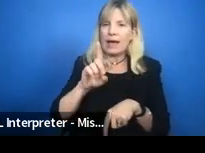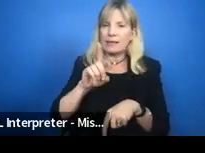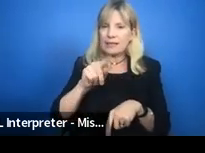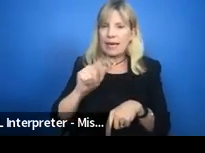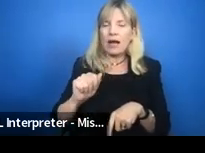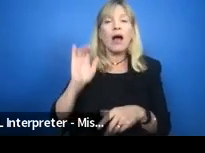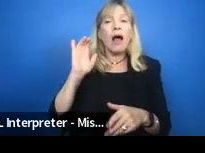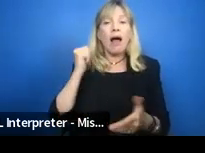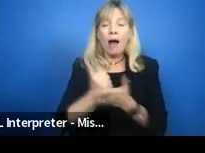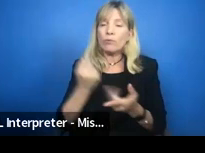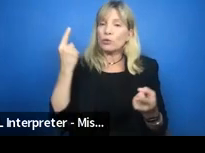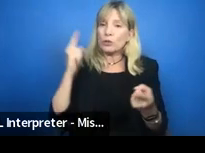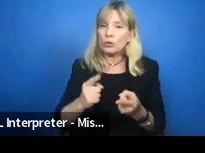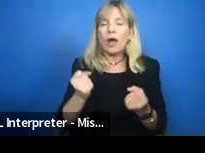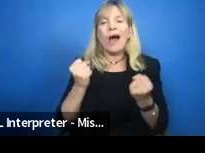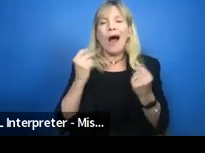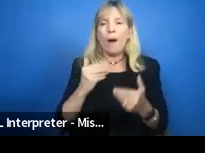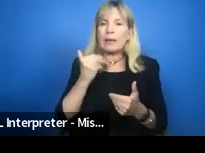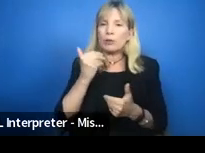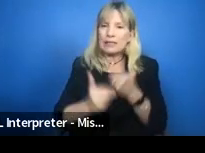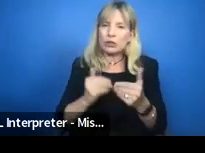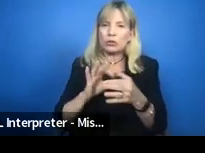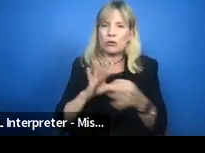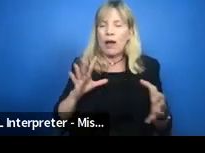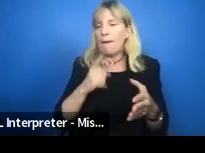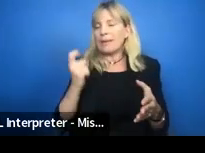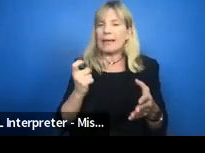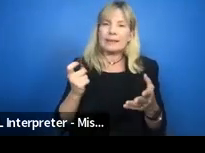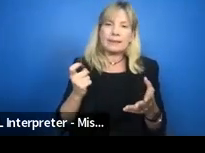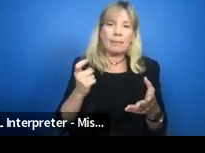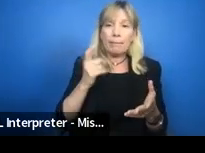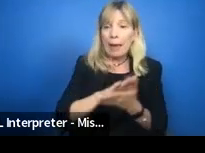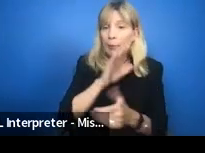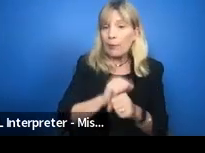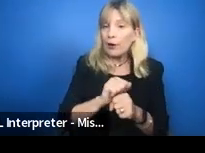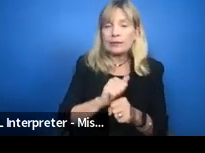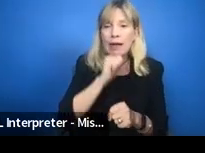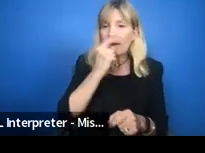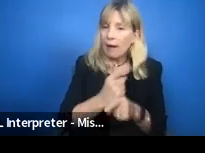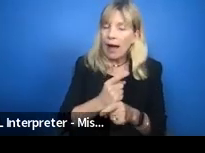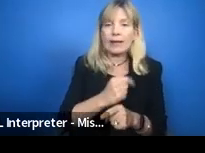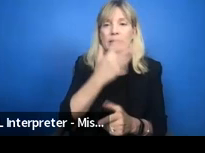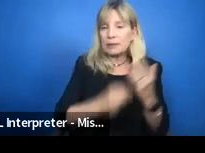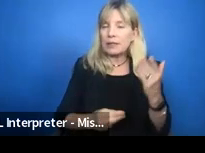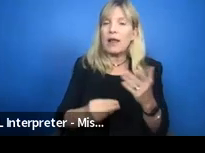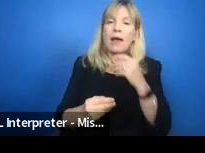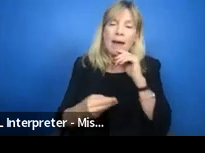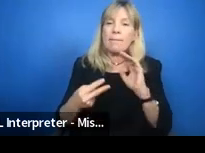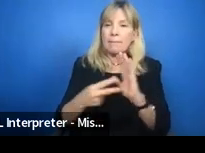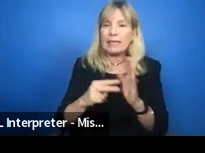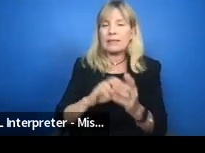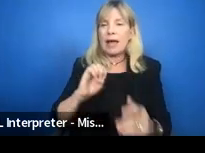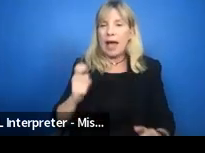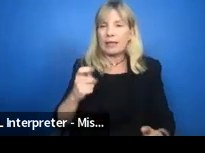helps reduce the number of procedural disenrollments due to missing or incorrect paperwork, which makes ex parte renewals really